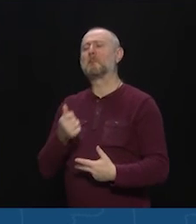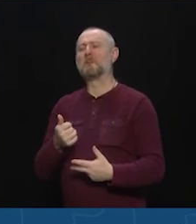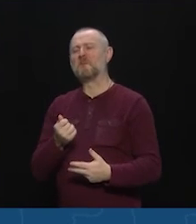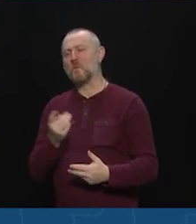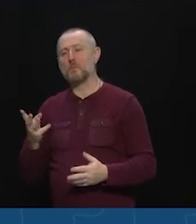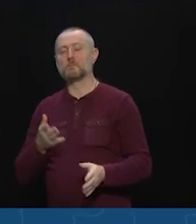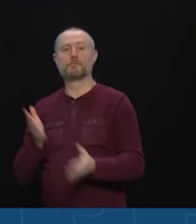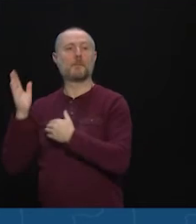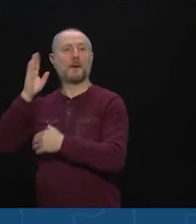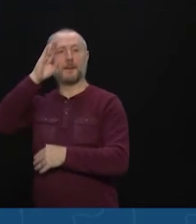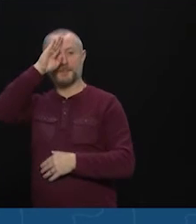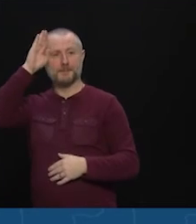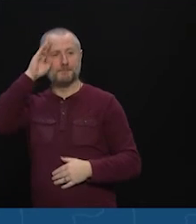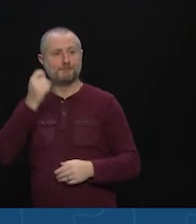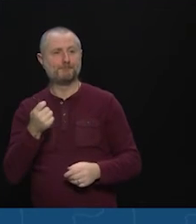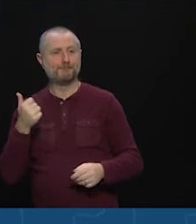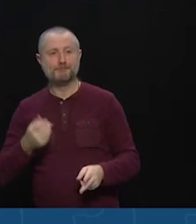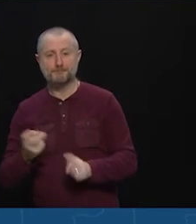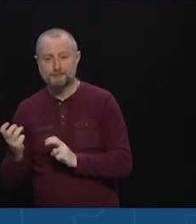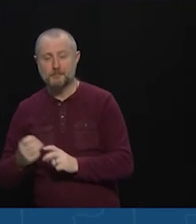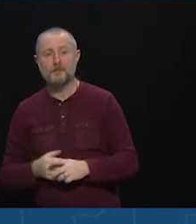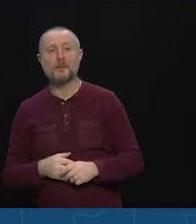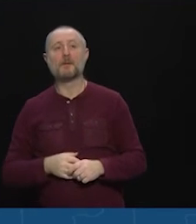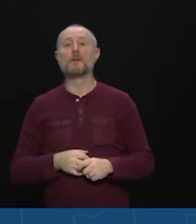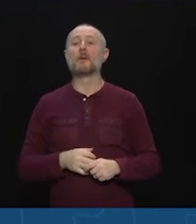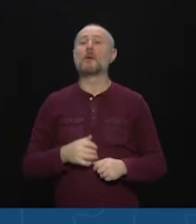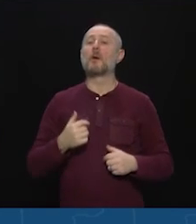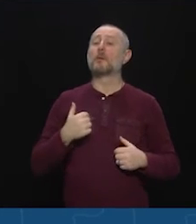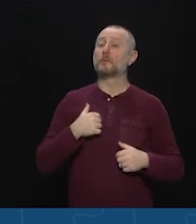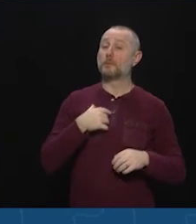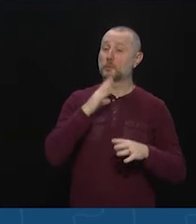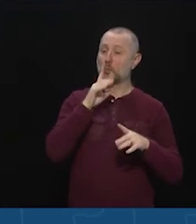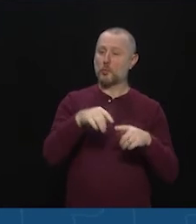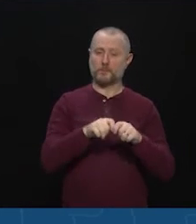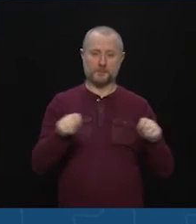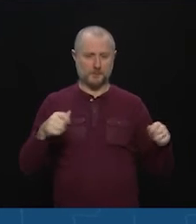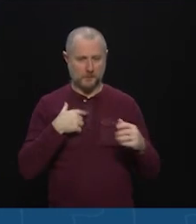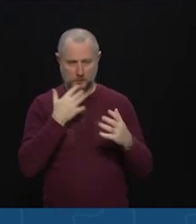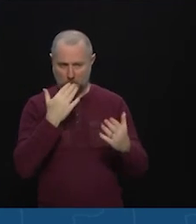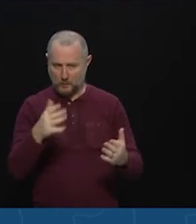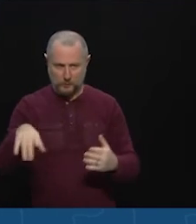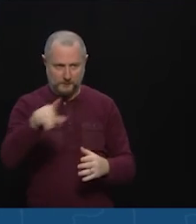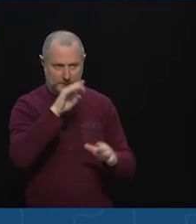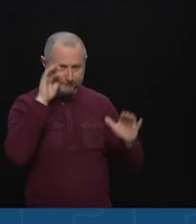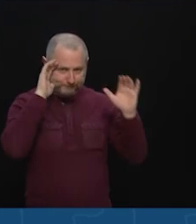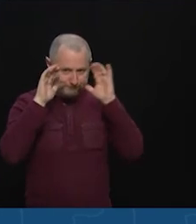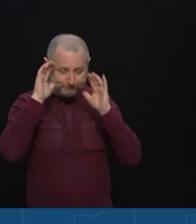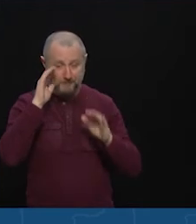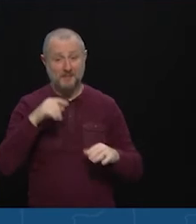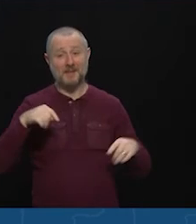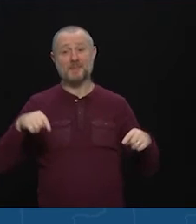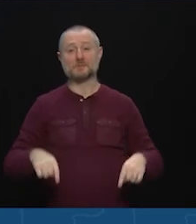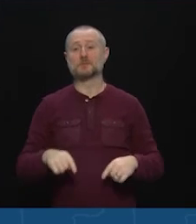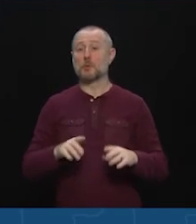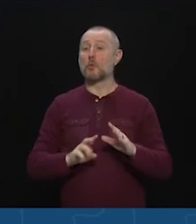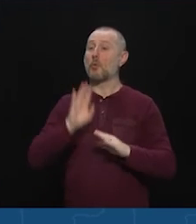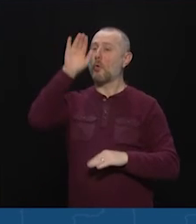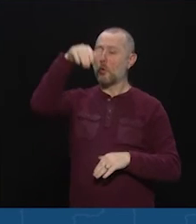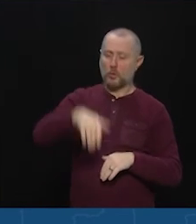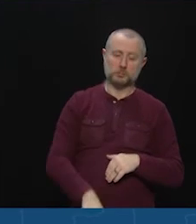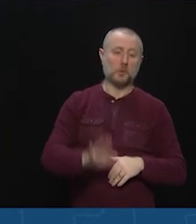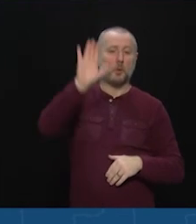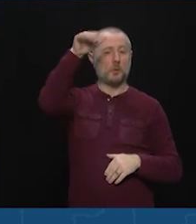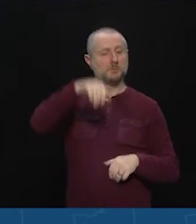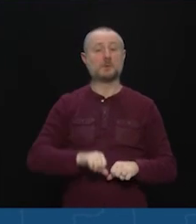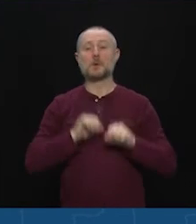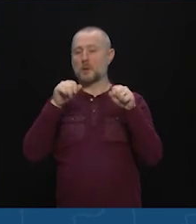So just to wrap it up, and I thank everyone for listening. This roller coaster is not over. I look forward to coming back next summer and having some fun